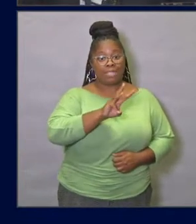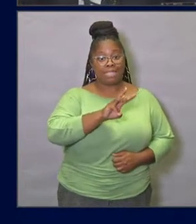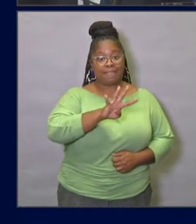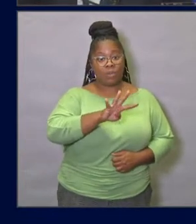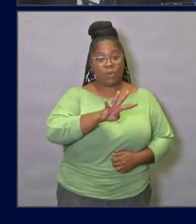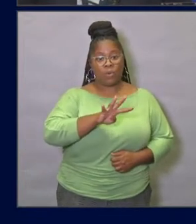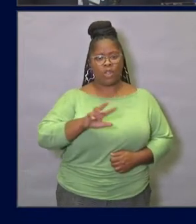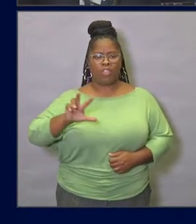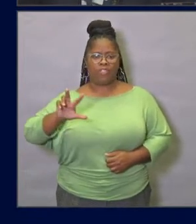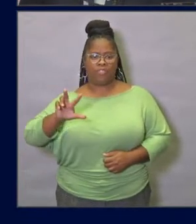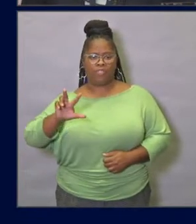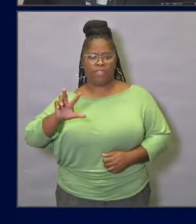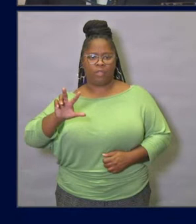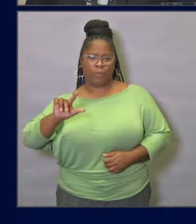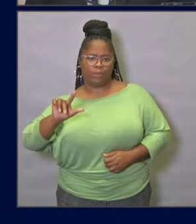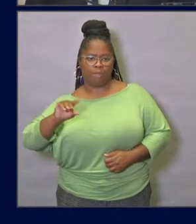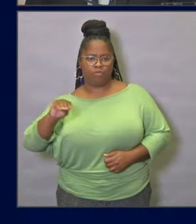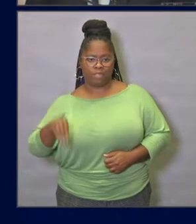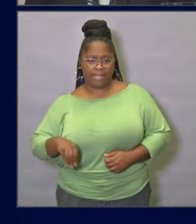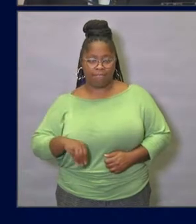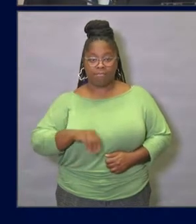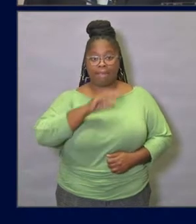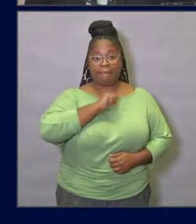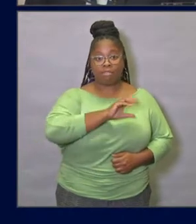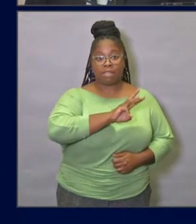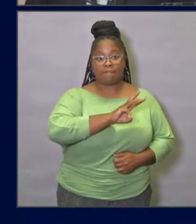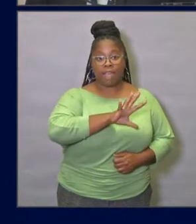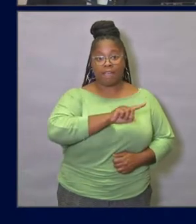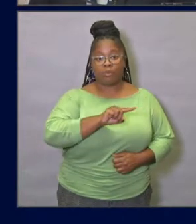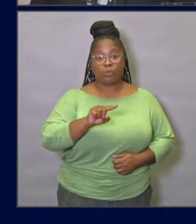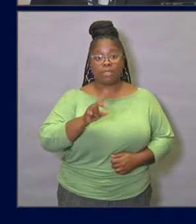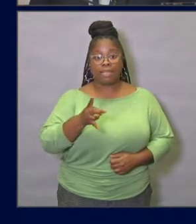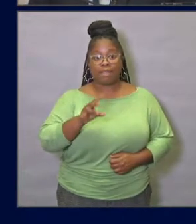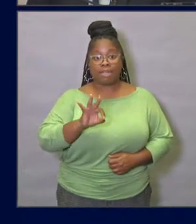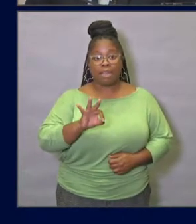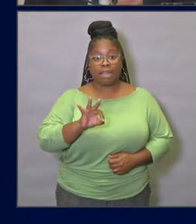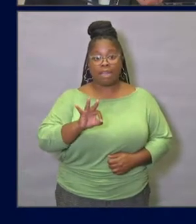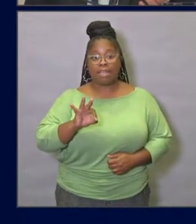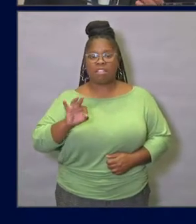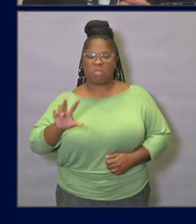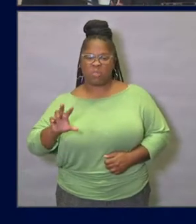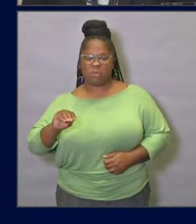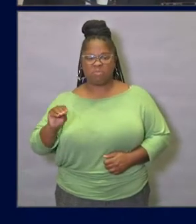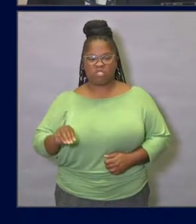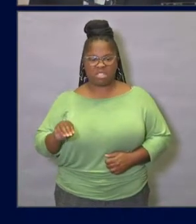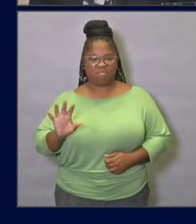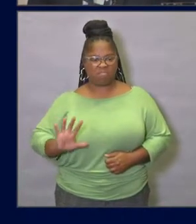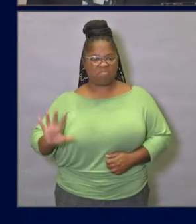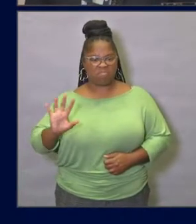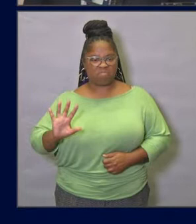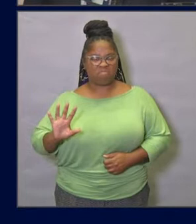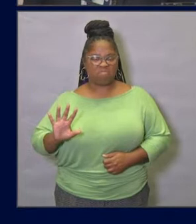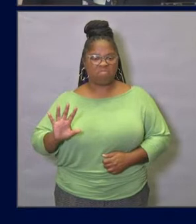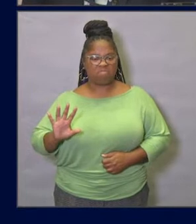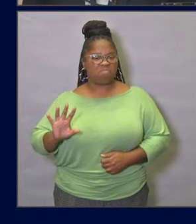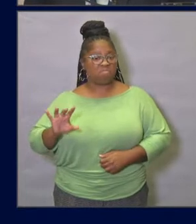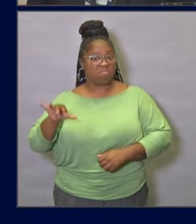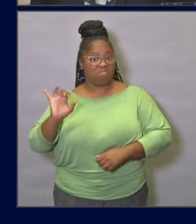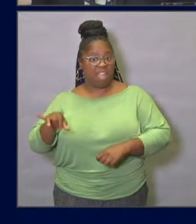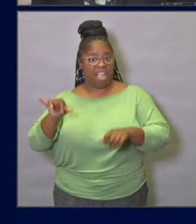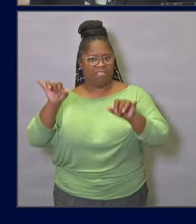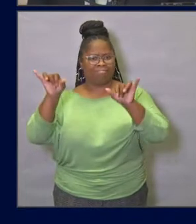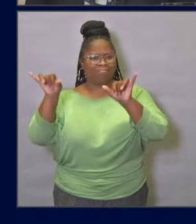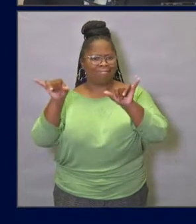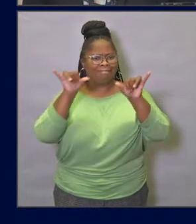and about 4% were between the ages of 65 and 79. And again, this is going to mirror the